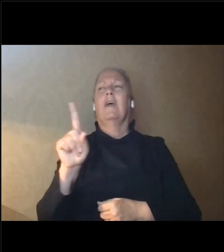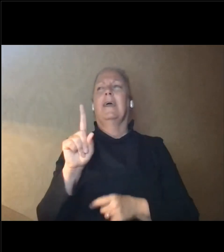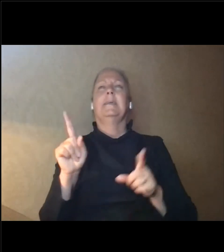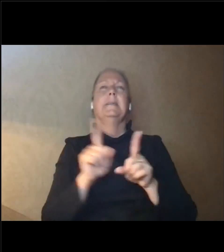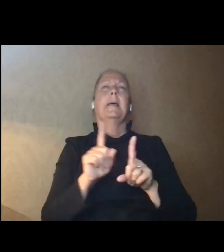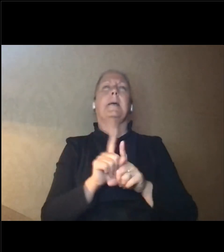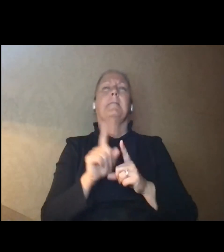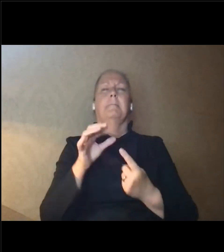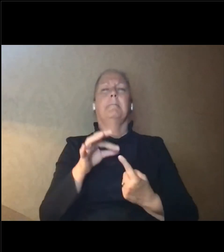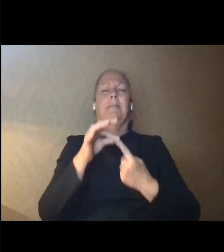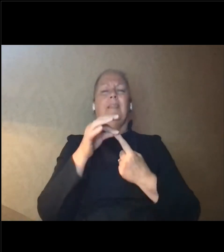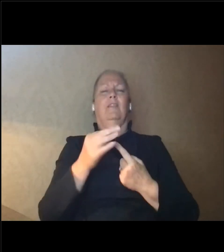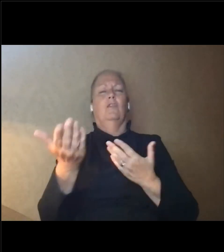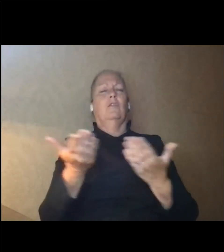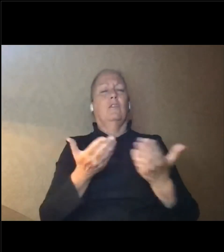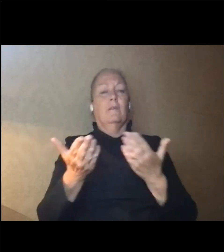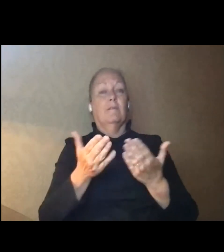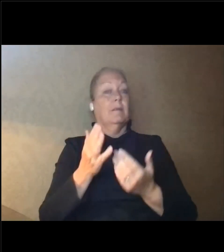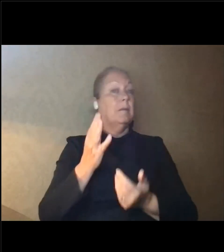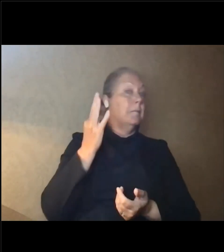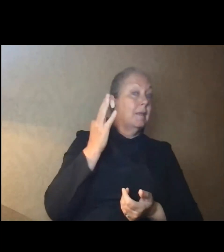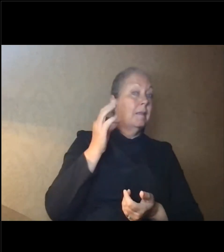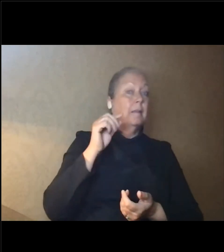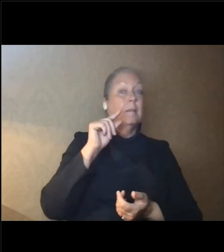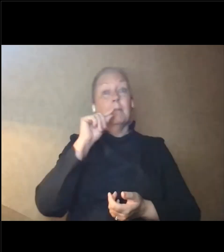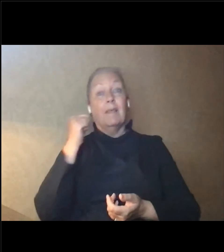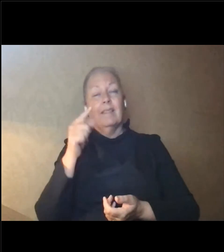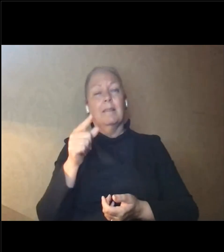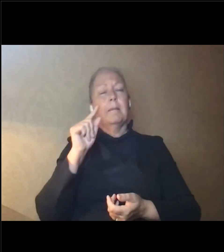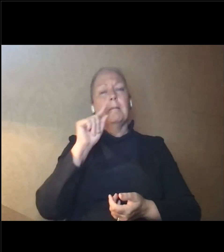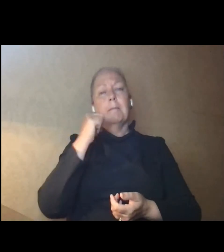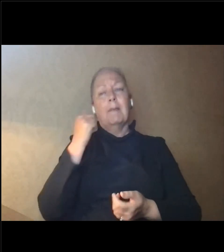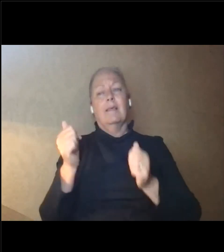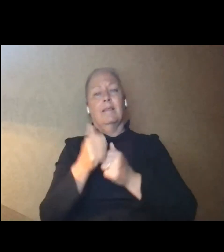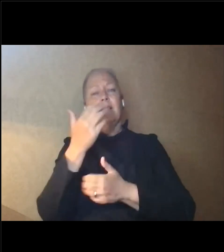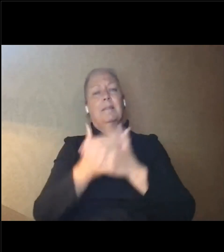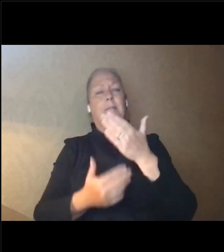services as compared to men with disabilities. And